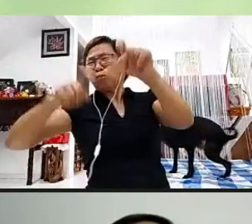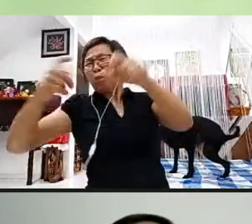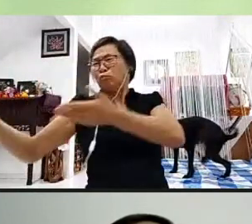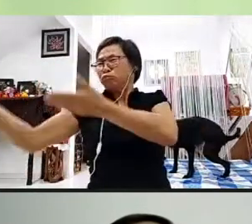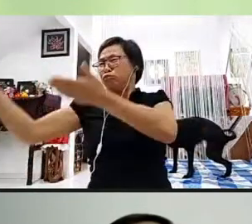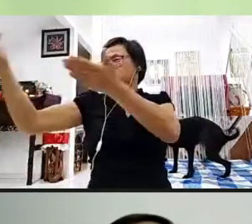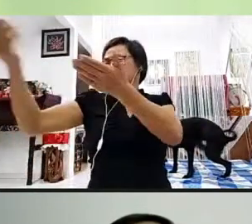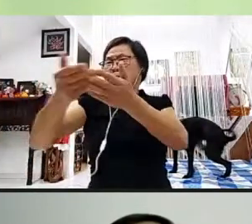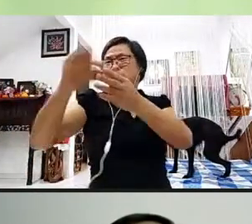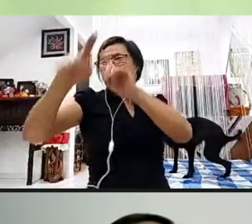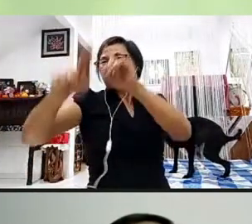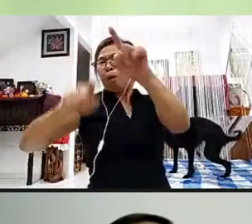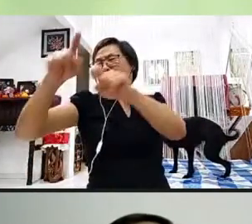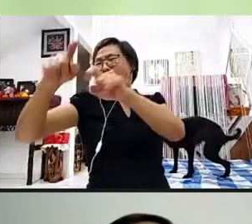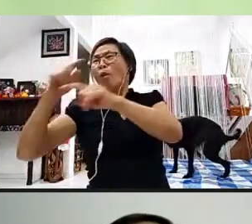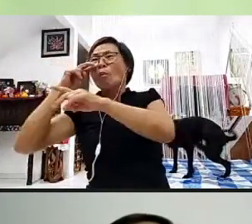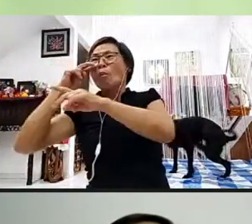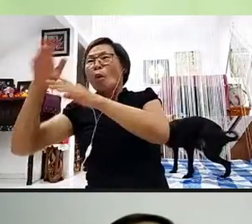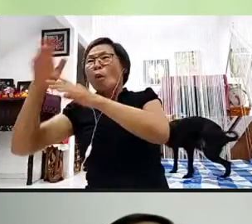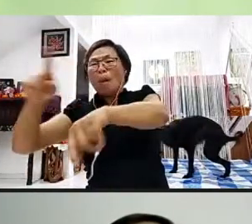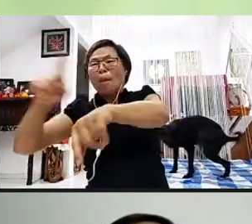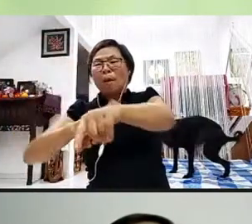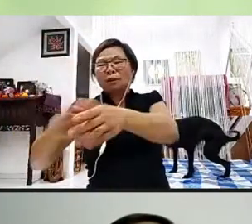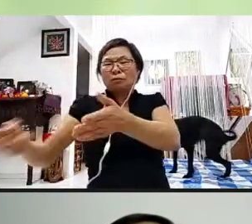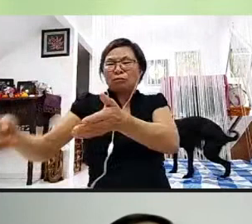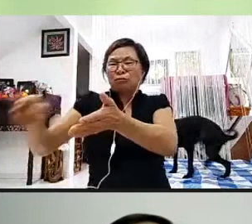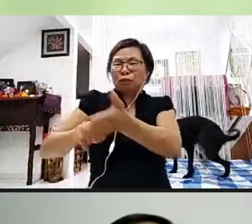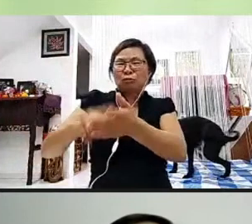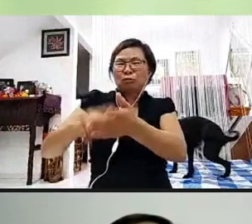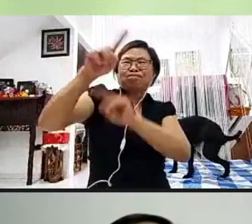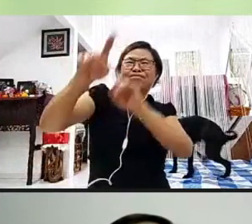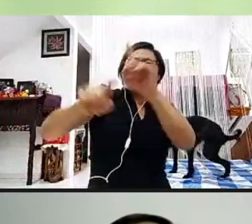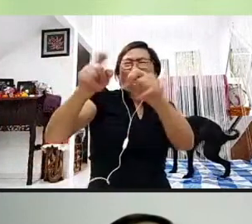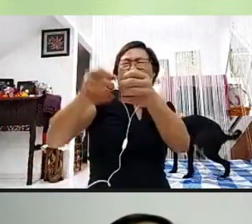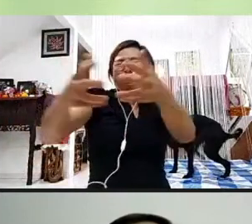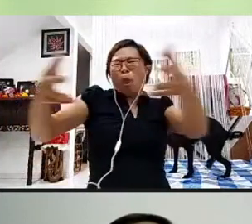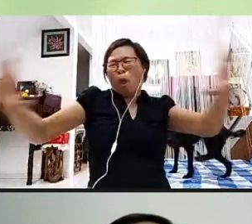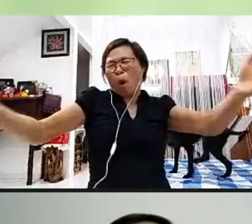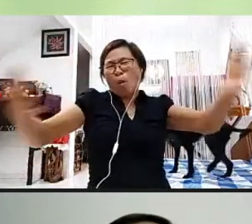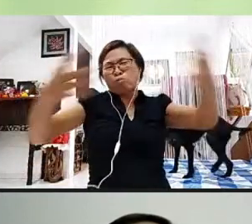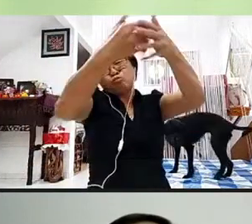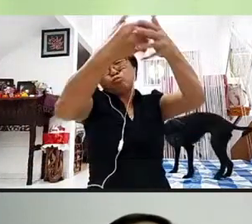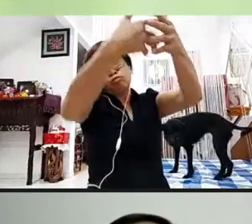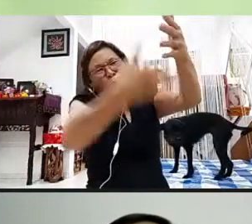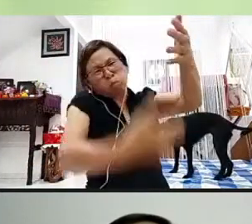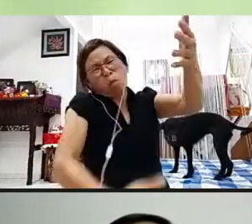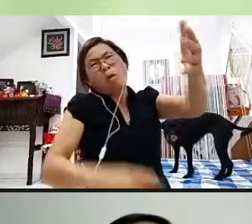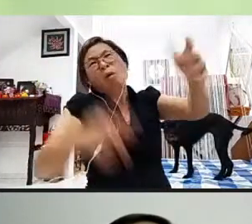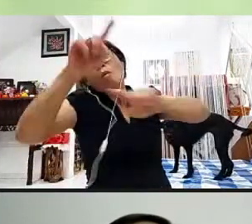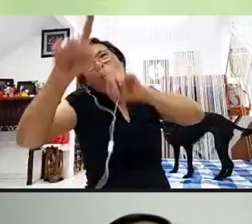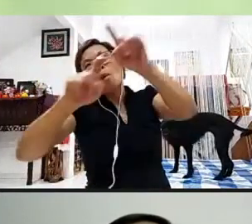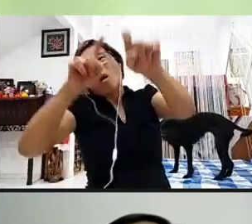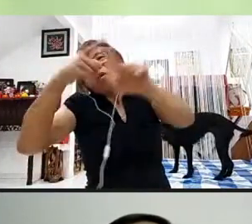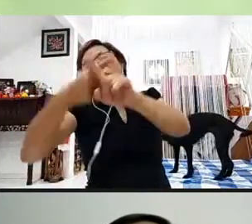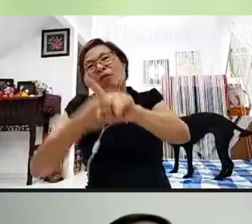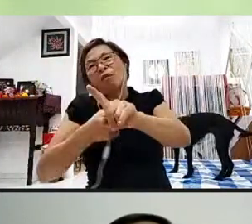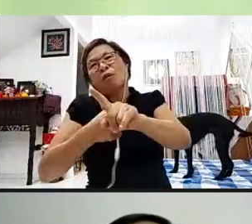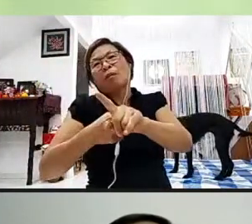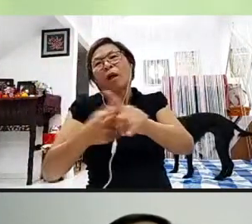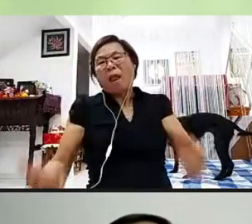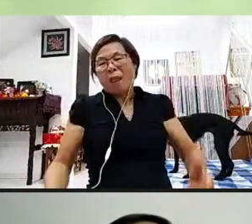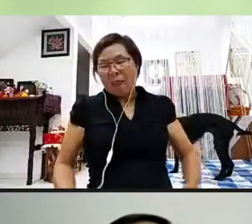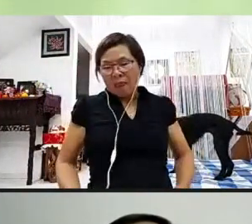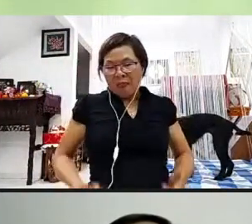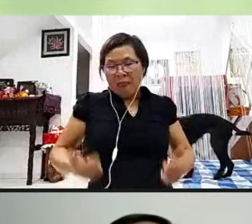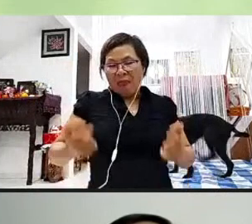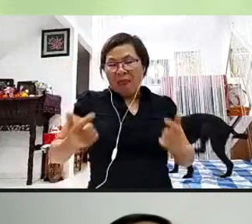by our audience during their registration, and I'm sure there are also questions coming in from the live audience.